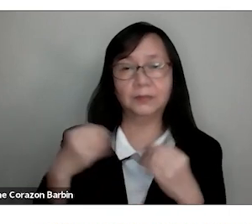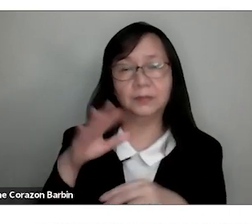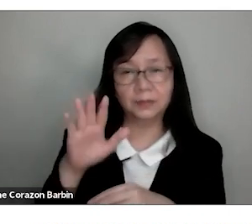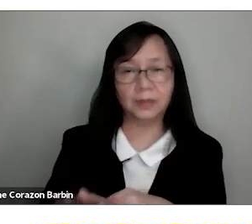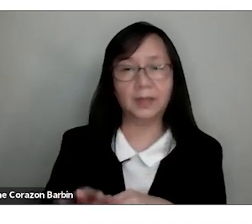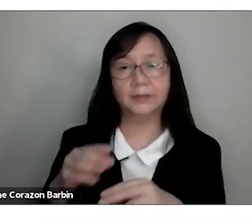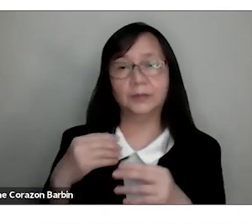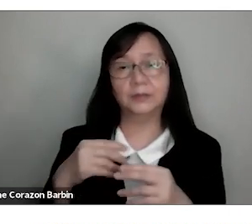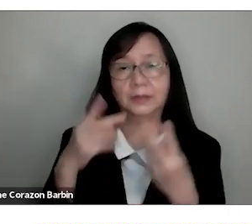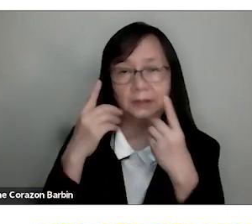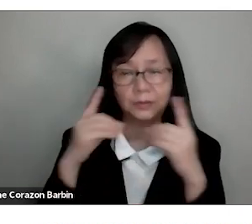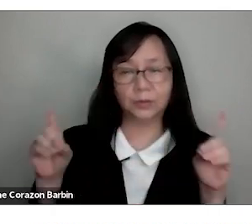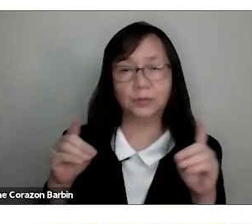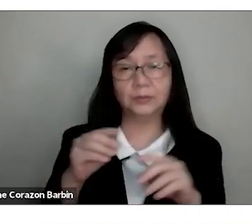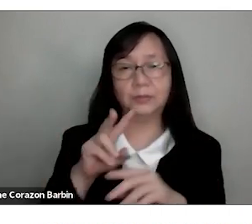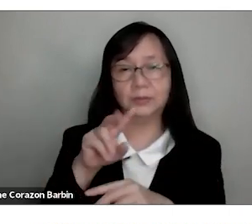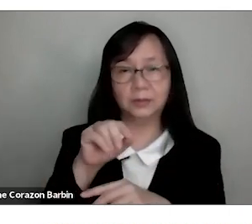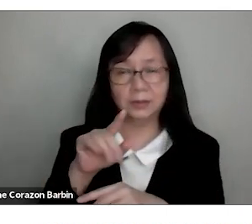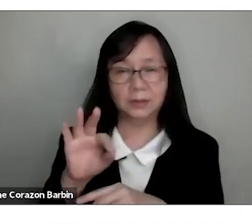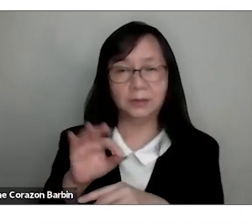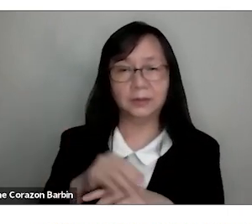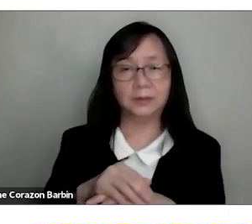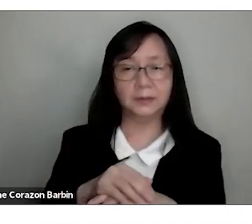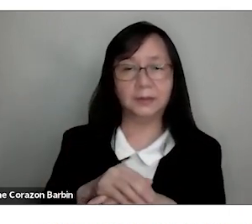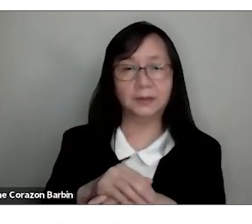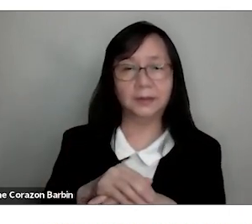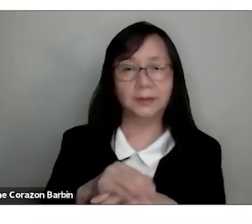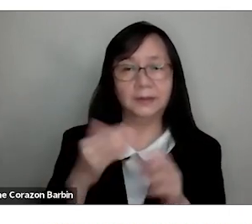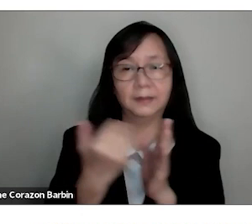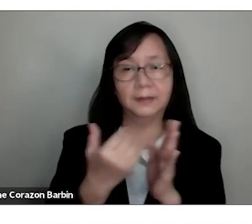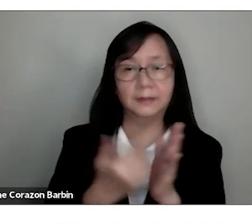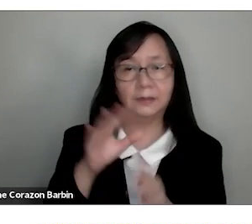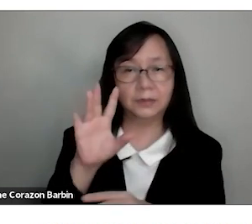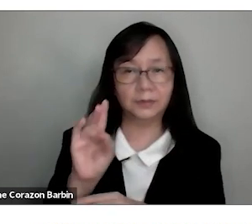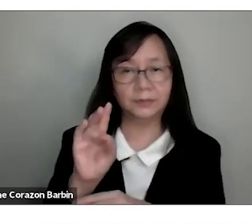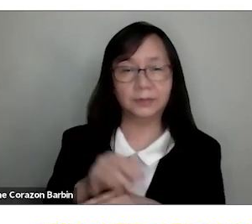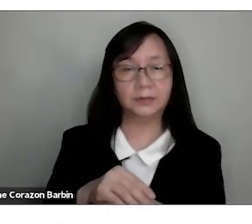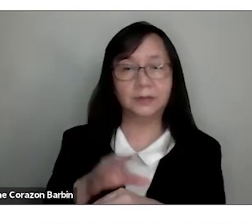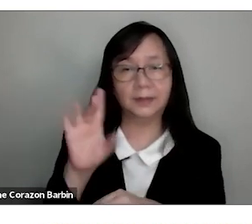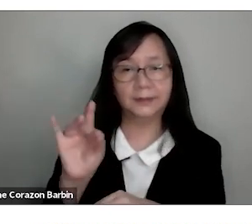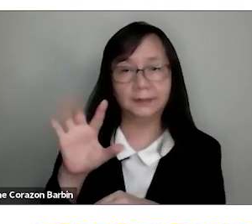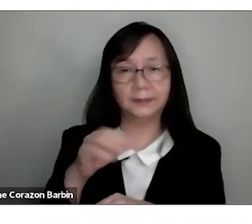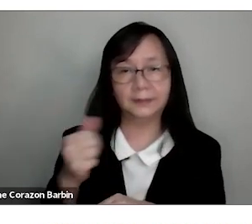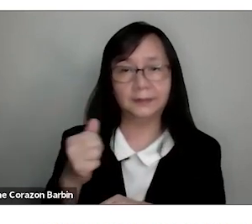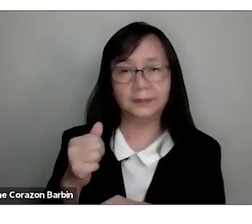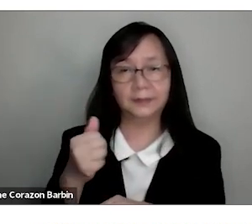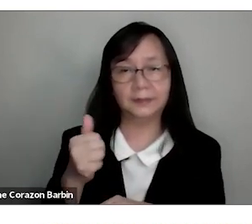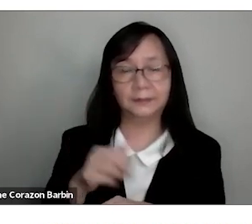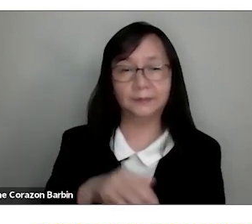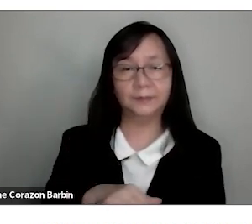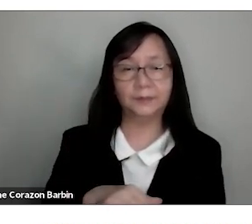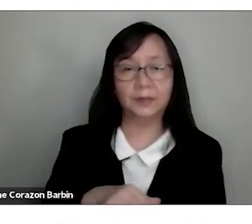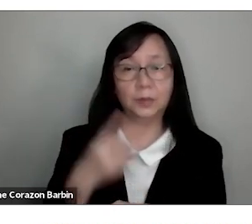2019 declaration and the RPA COEA sections 7, 8, and 10. So you